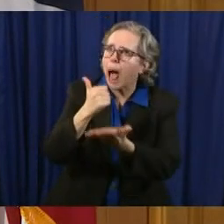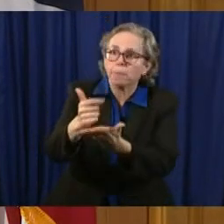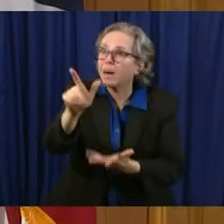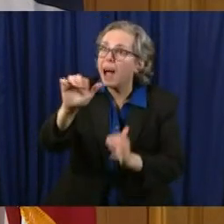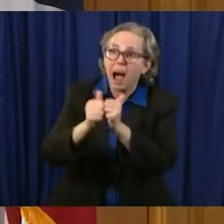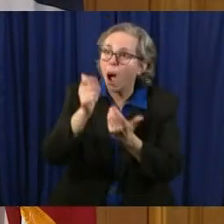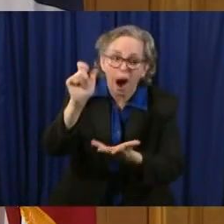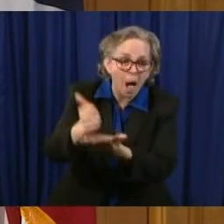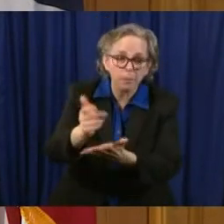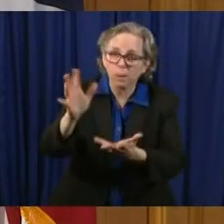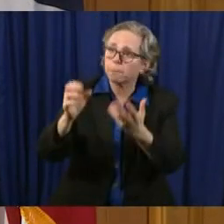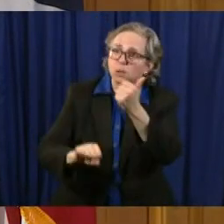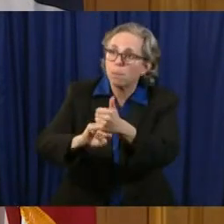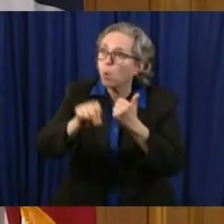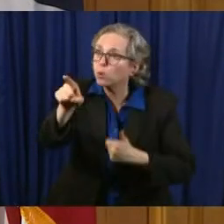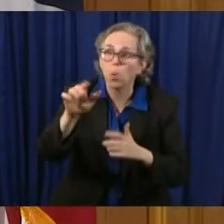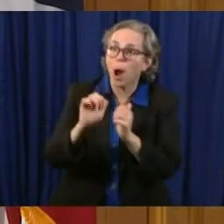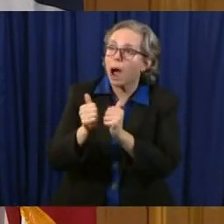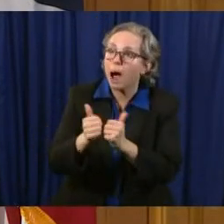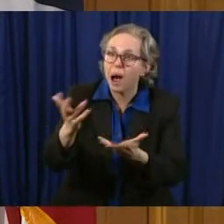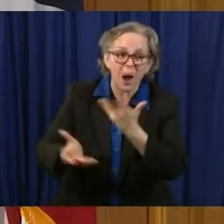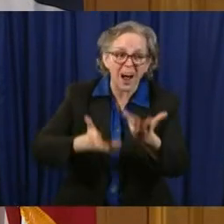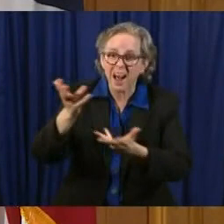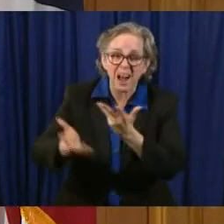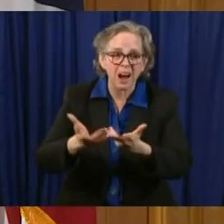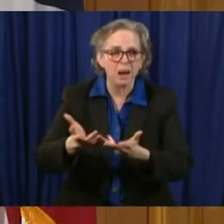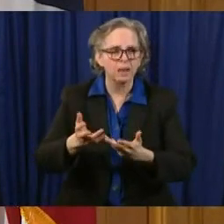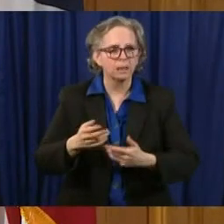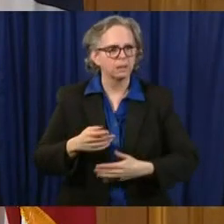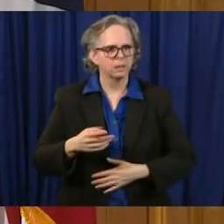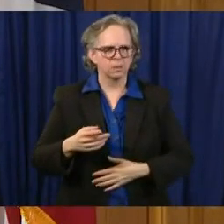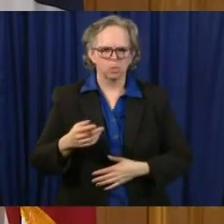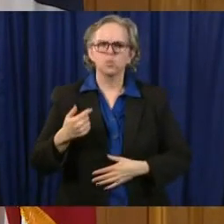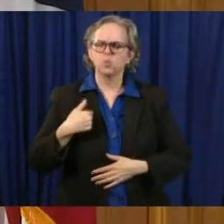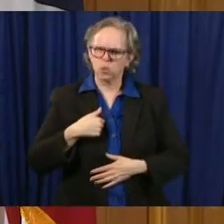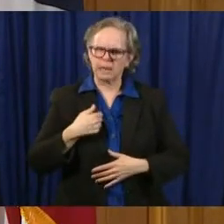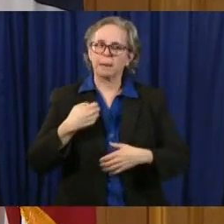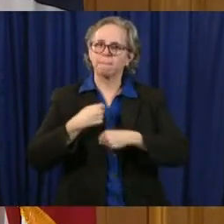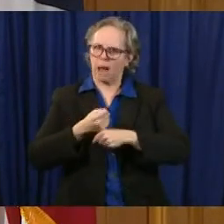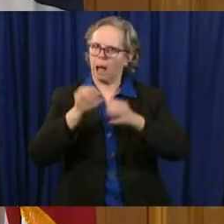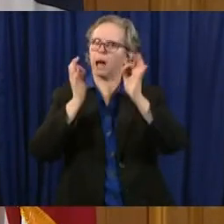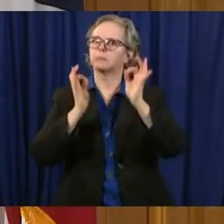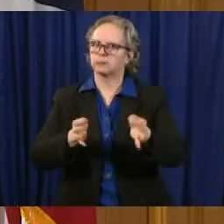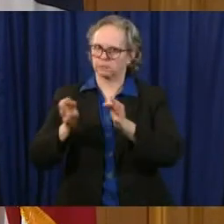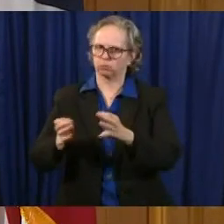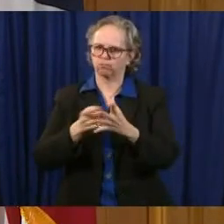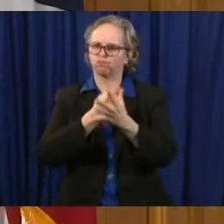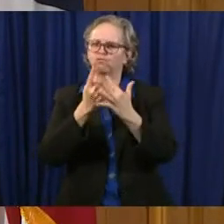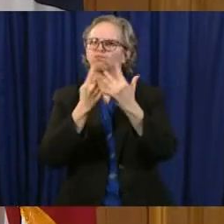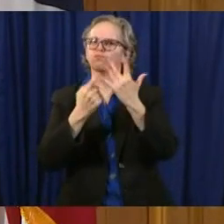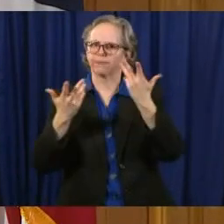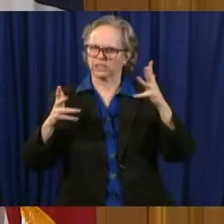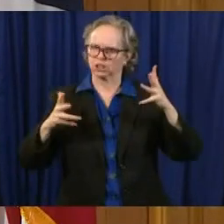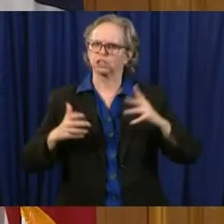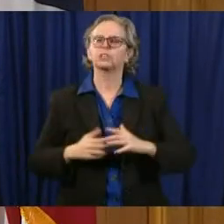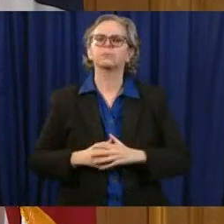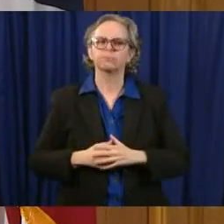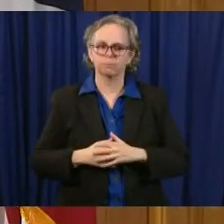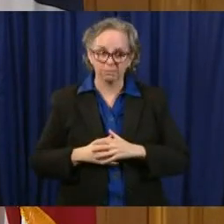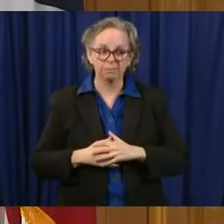you what you need? We made a decision to have complete